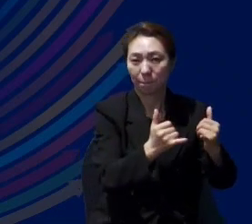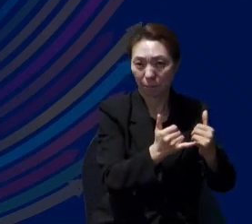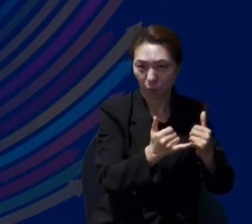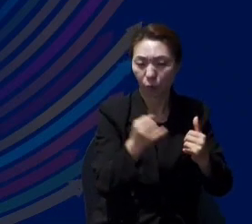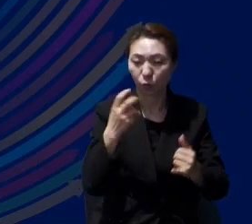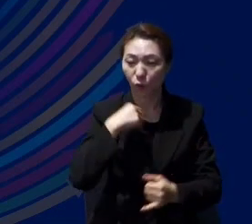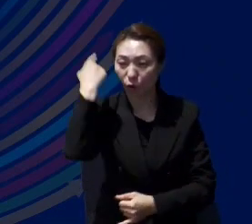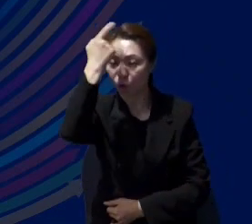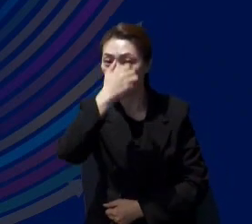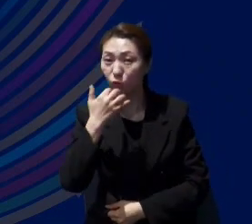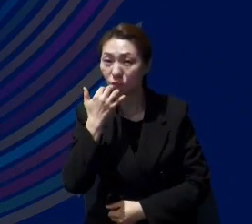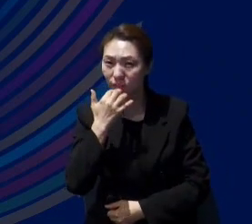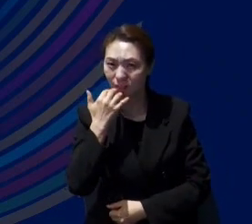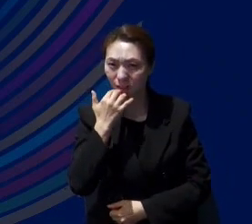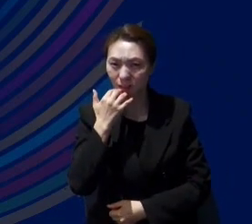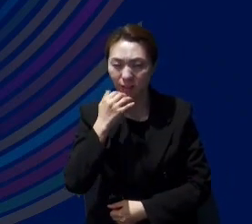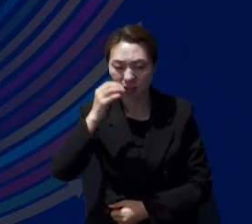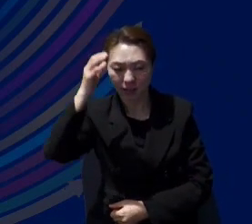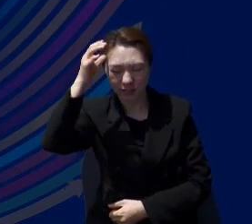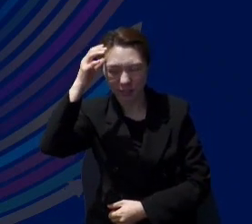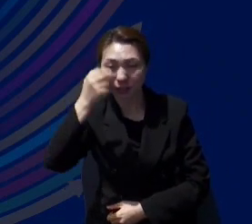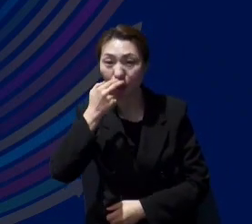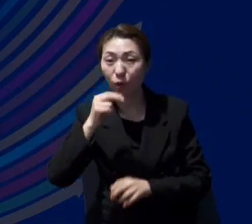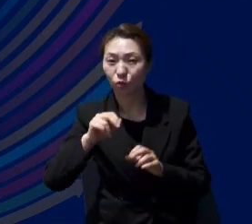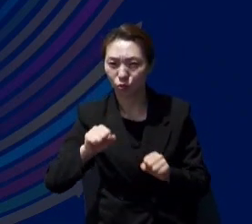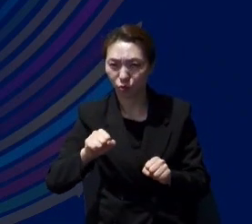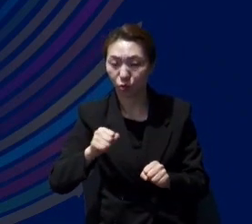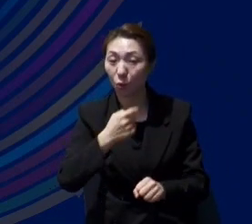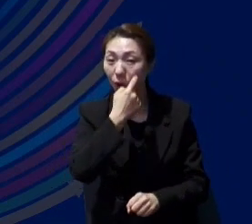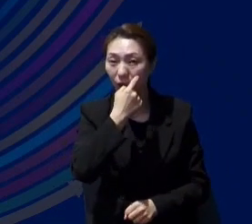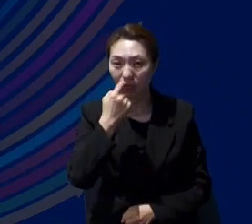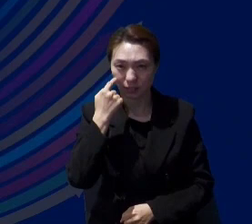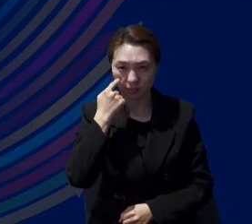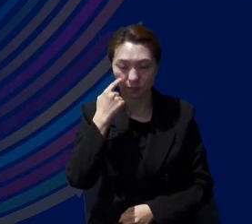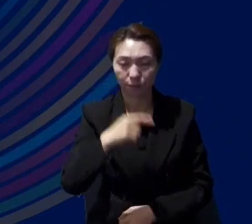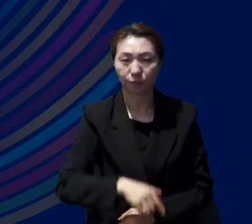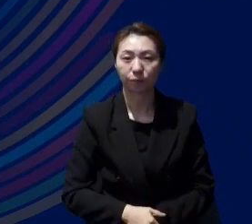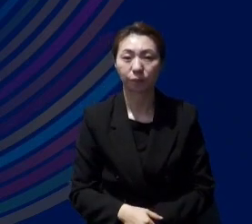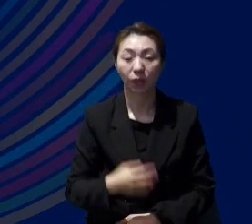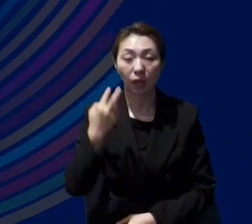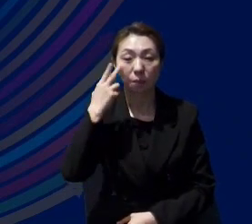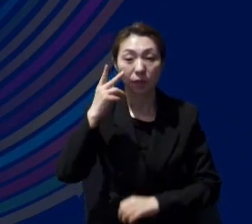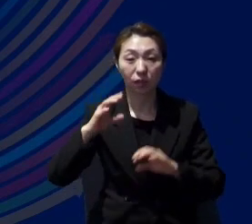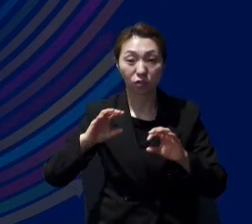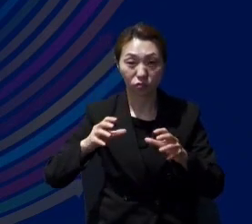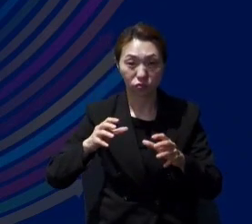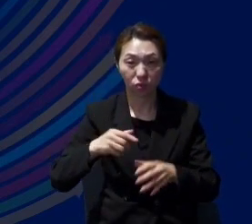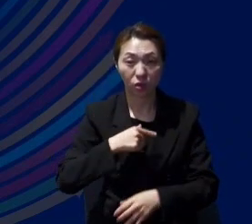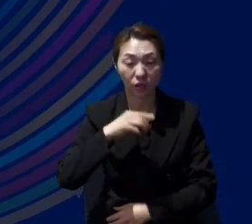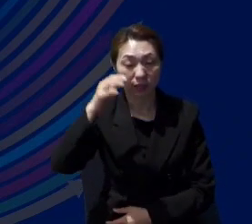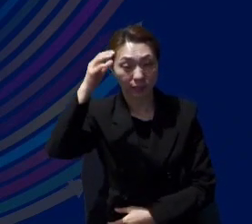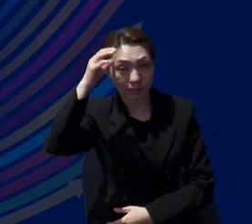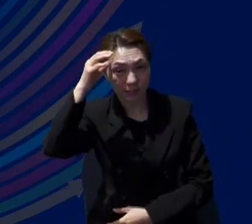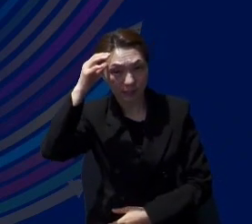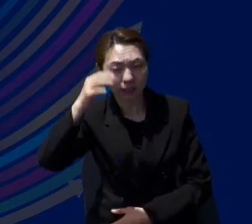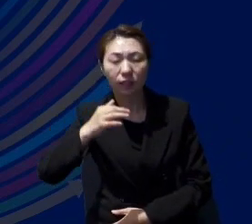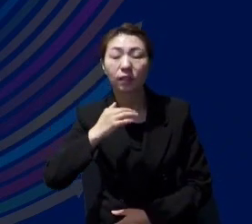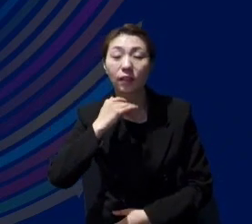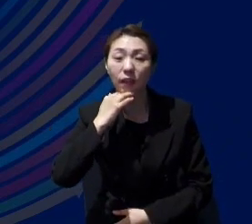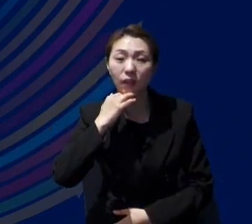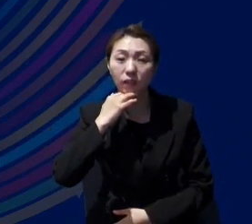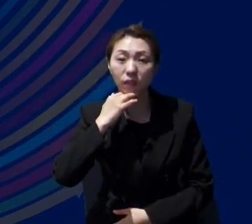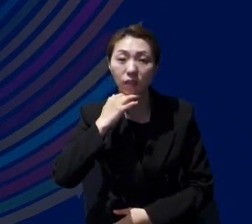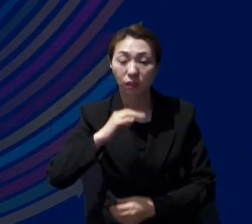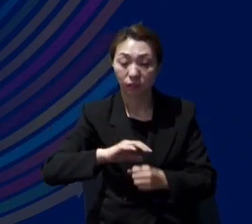So life expectancy in the US is relatively high on a global scale. However, progress in terms of improving life expectancy in